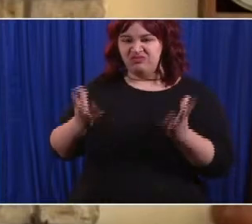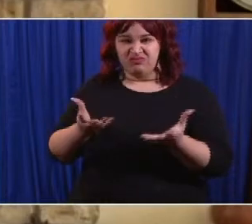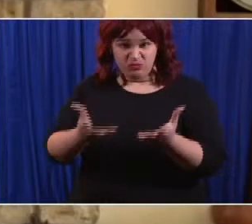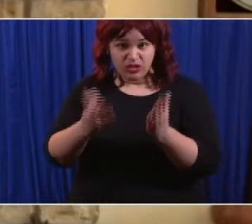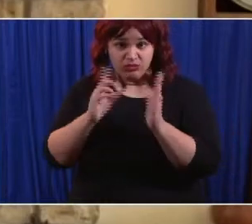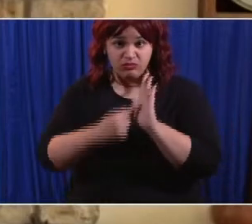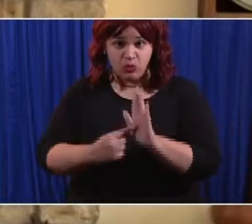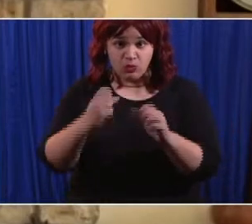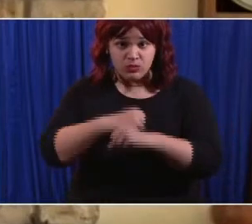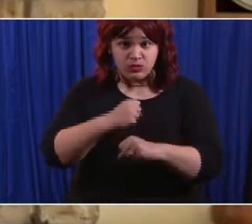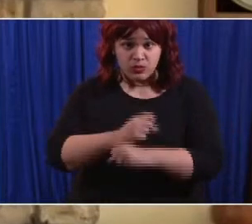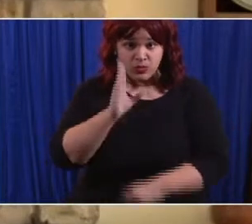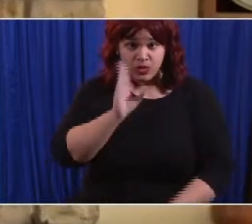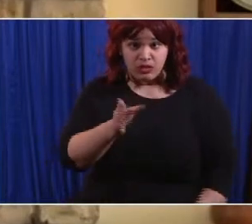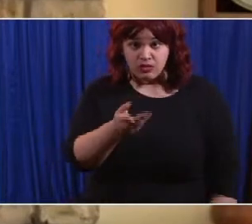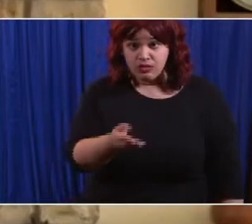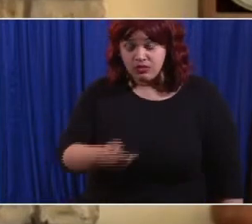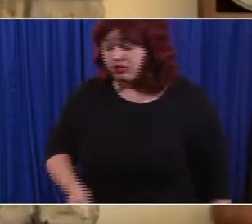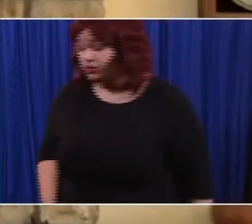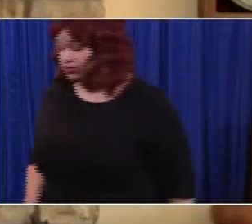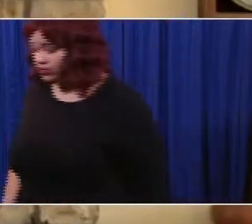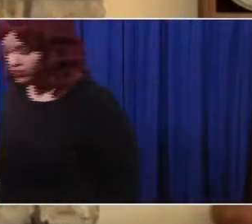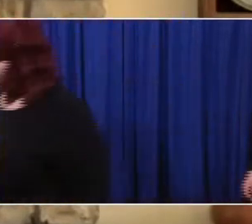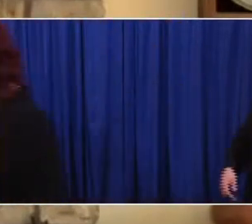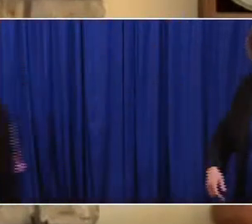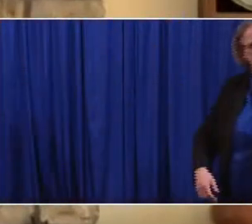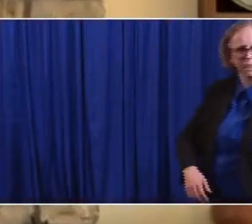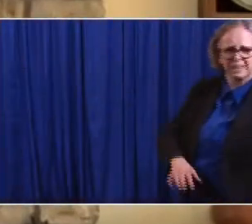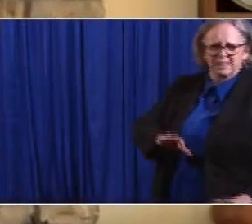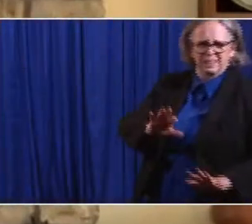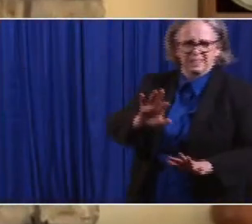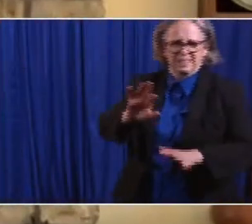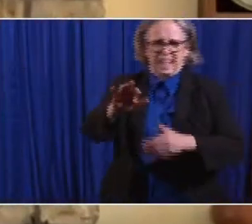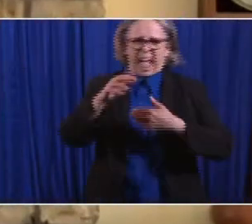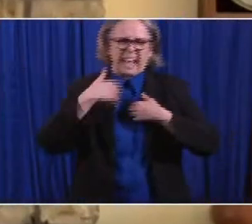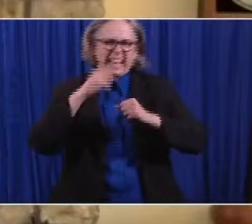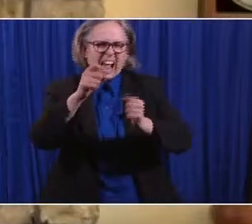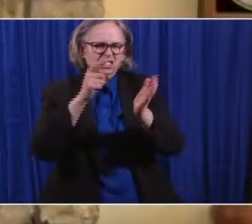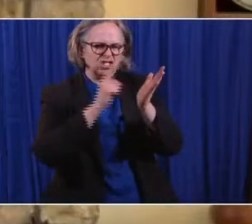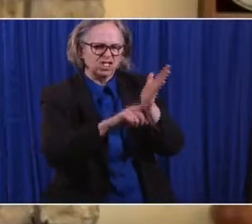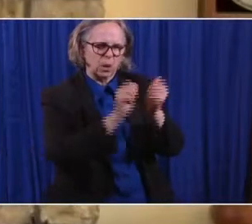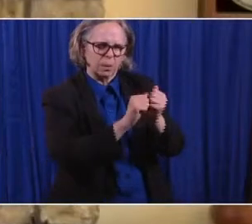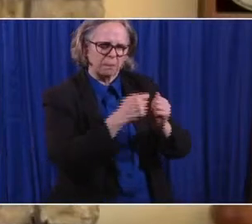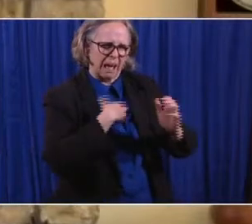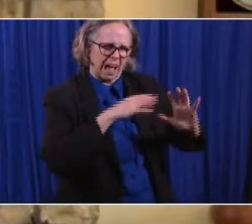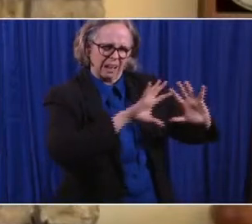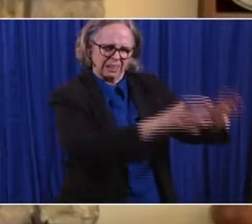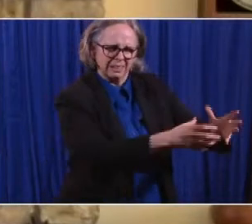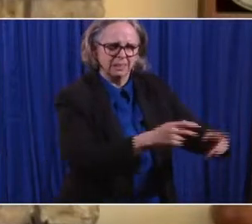have a differentiation between a teacher and a bus driver or any